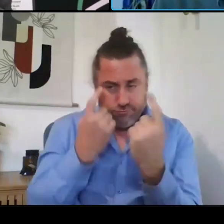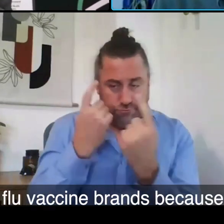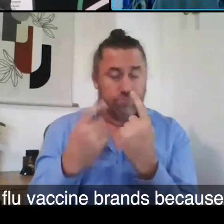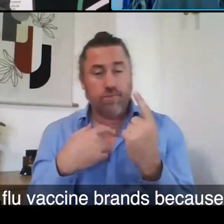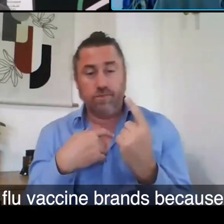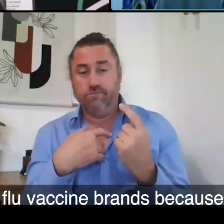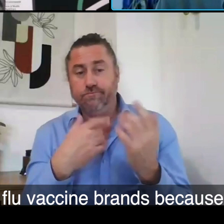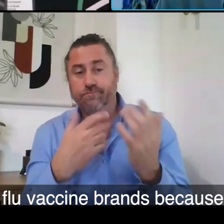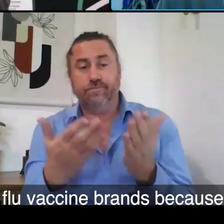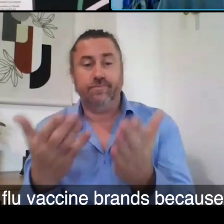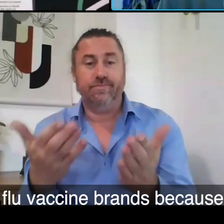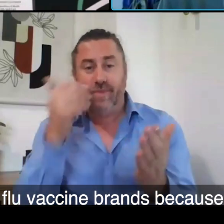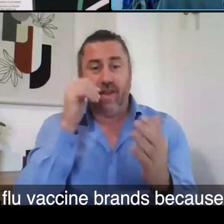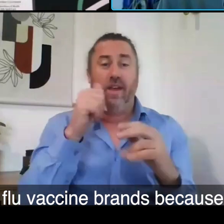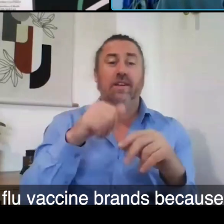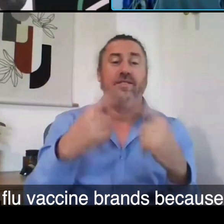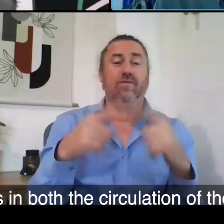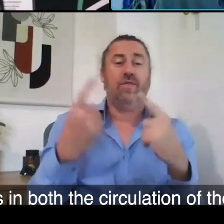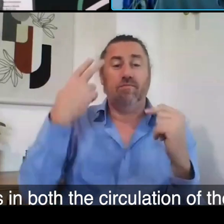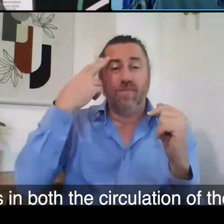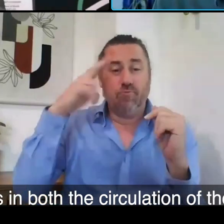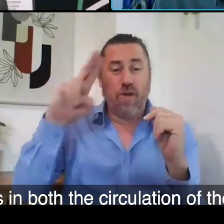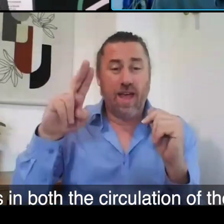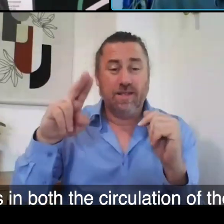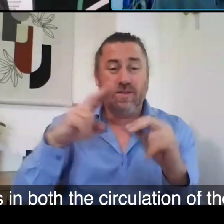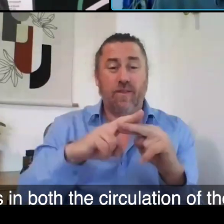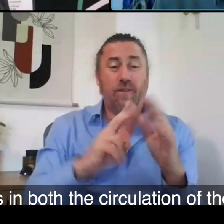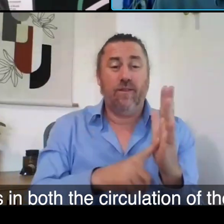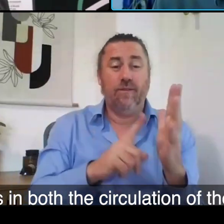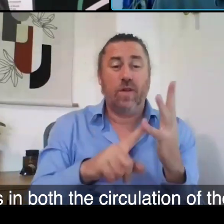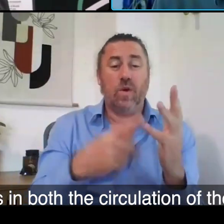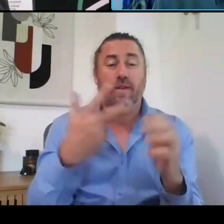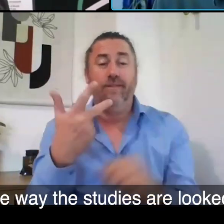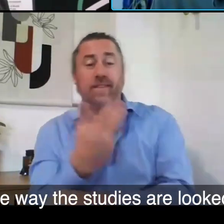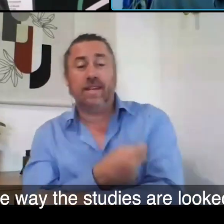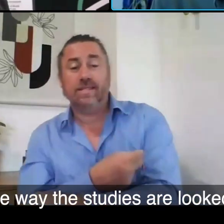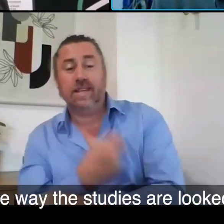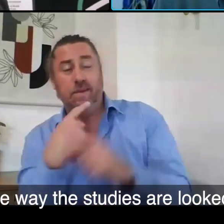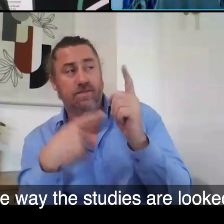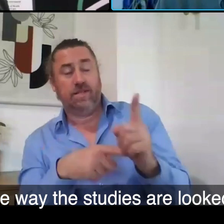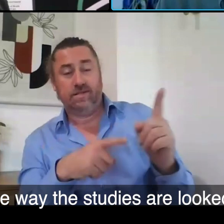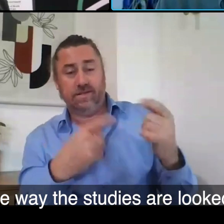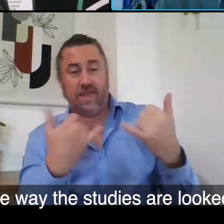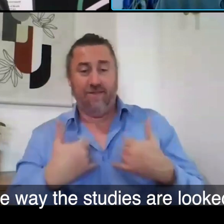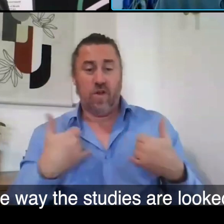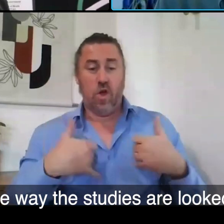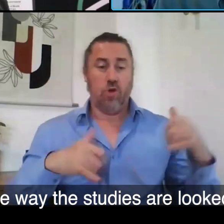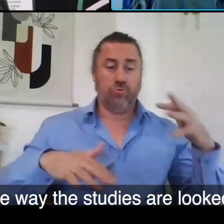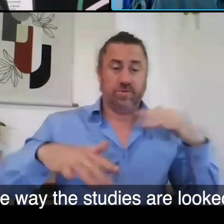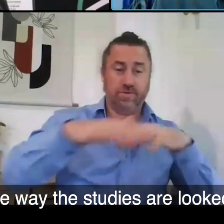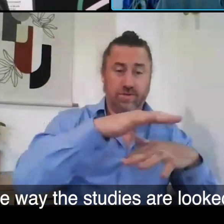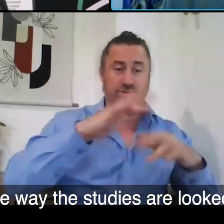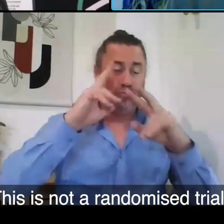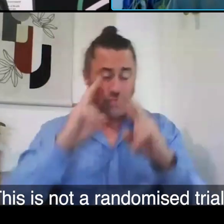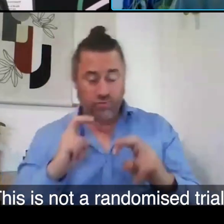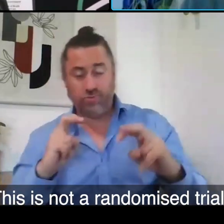to compare different flu vaccine brands because there is variations in both the circulation of the viruses and the way the studies are